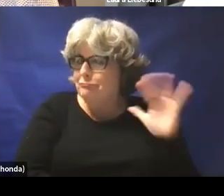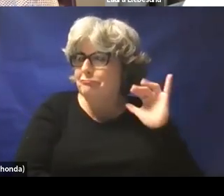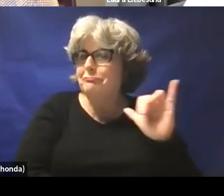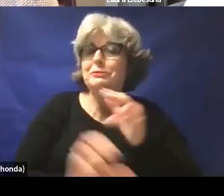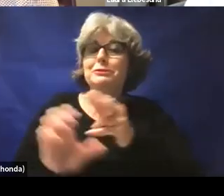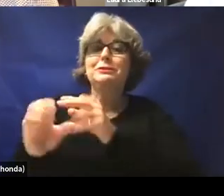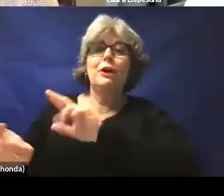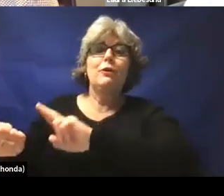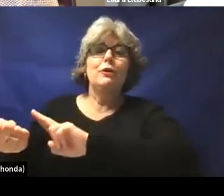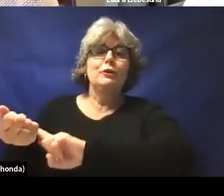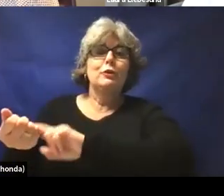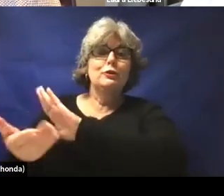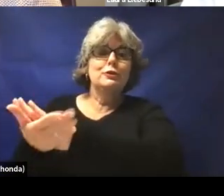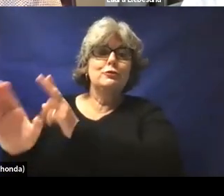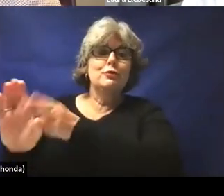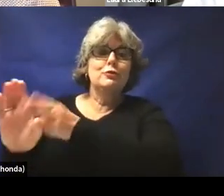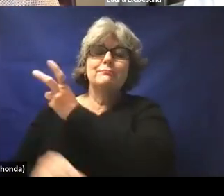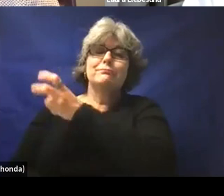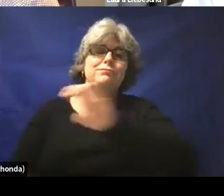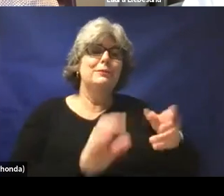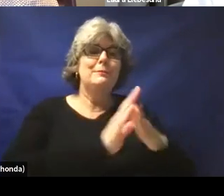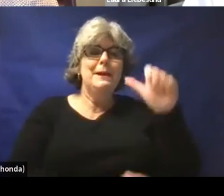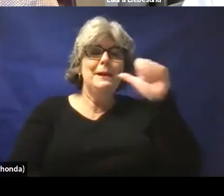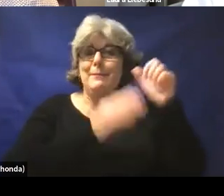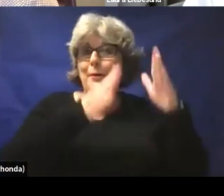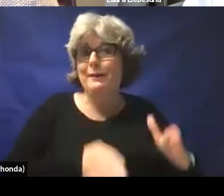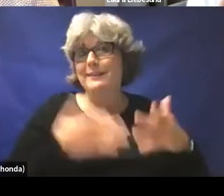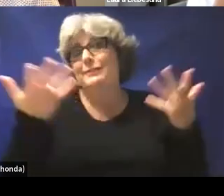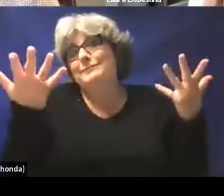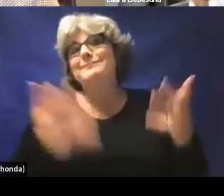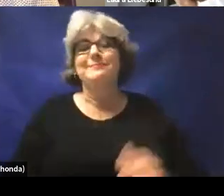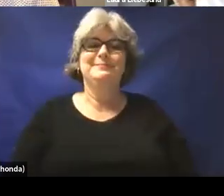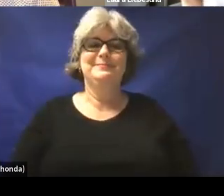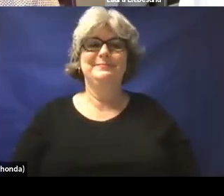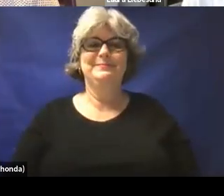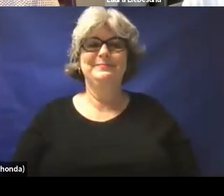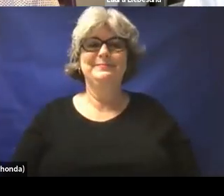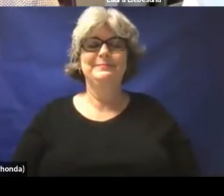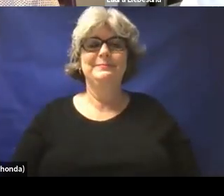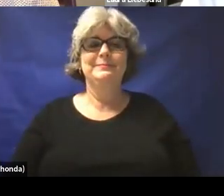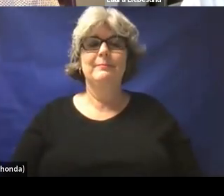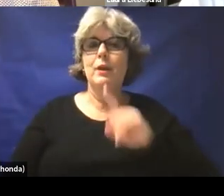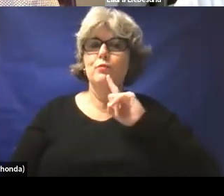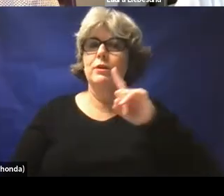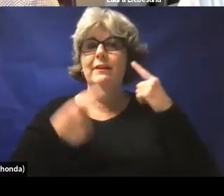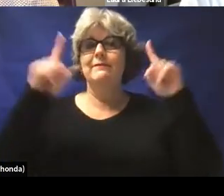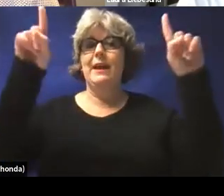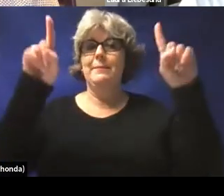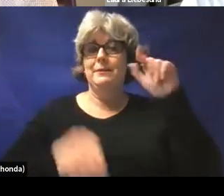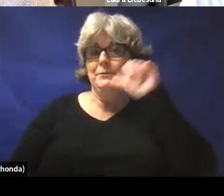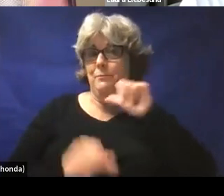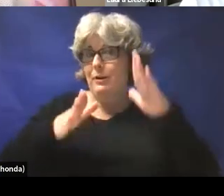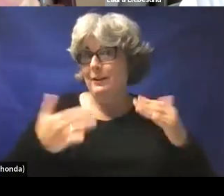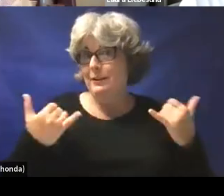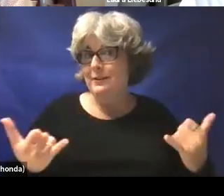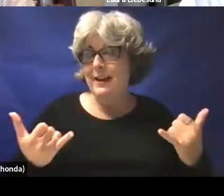so she quit nursing school and quit nursing to become a bartender and a really well-known bartender today.